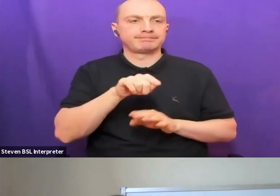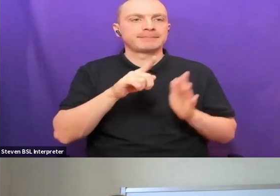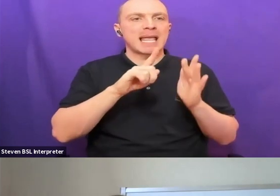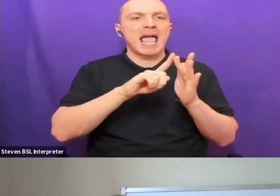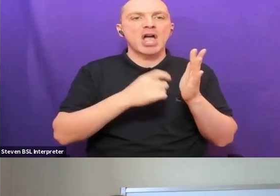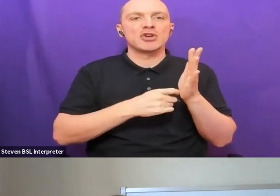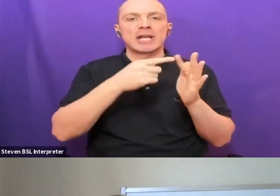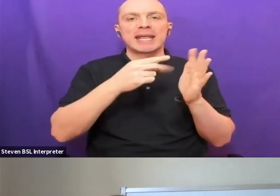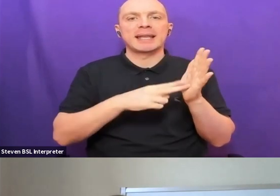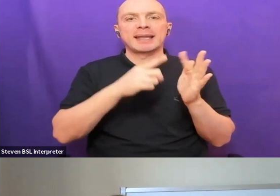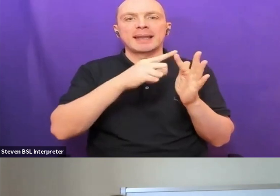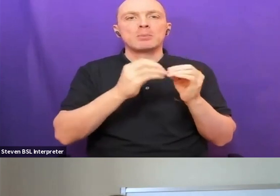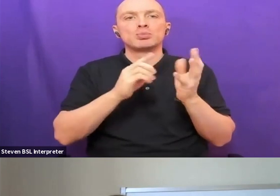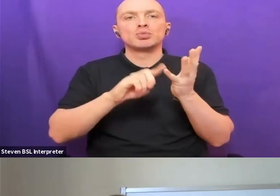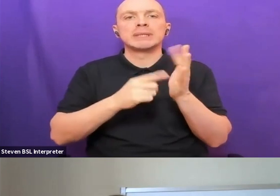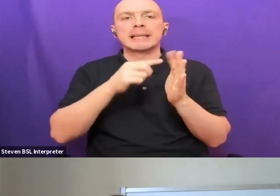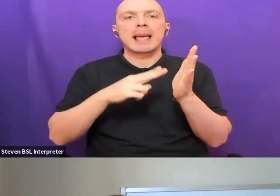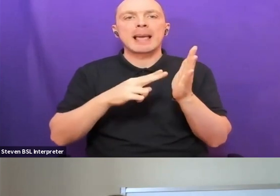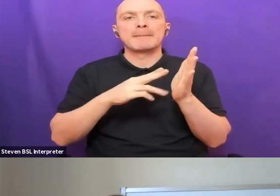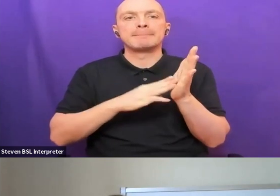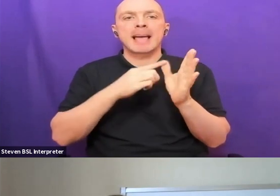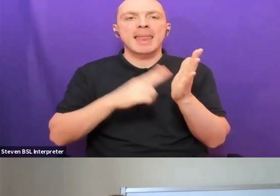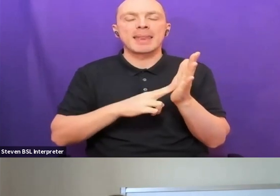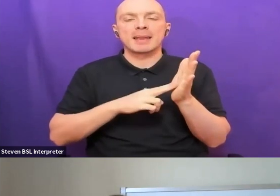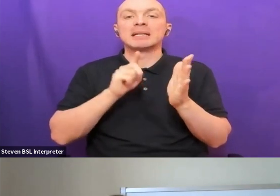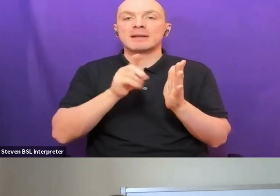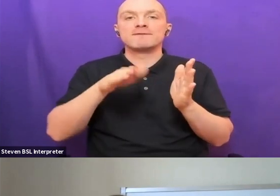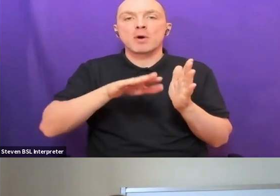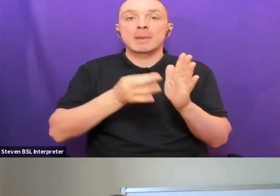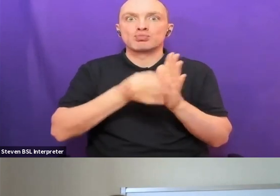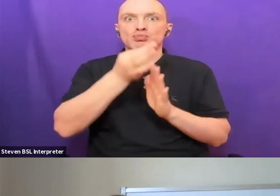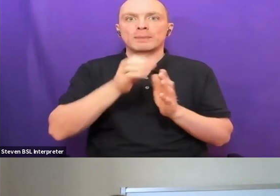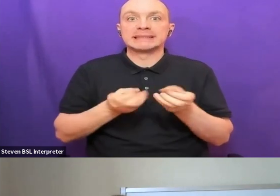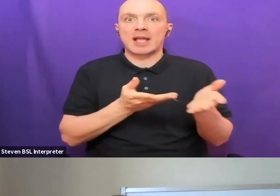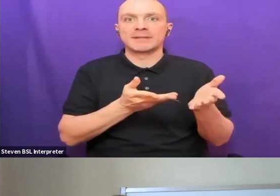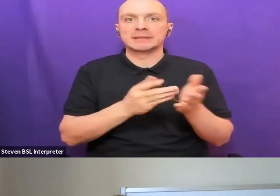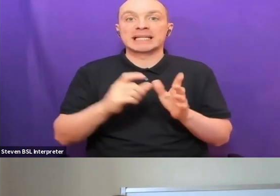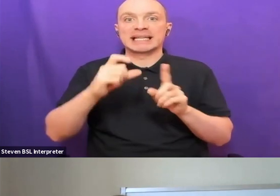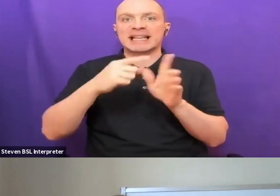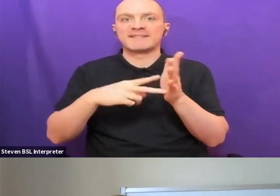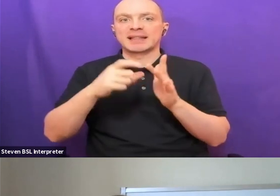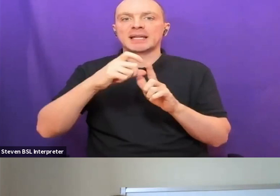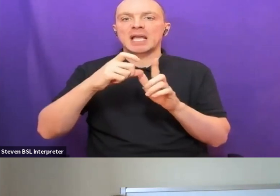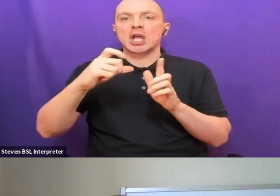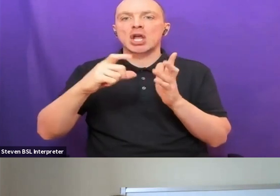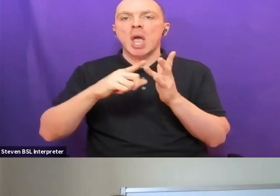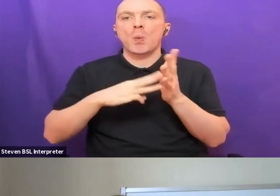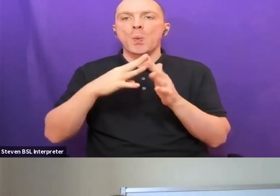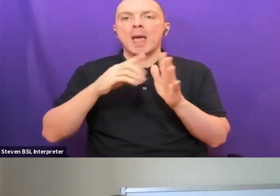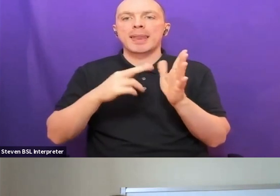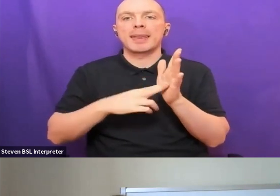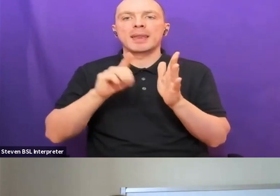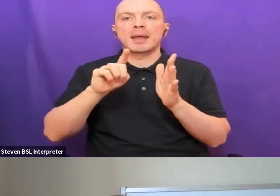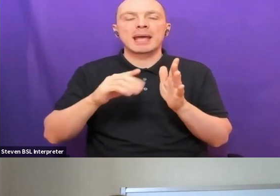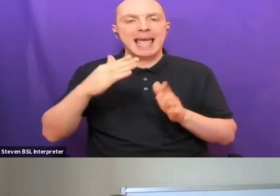Buteman, Planning for Place Programme Manager at the Improvement Service, David Cowan, Head of the Regeneration Unit, Scottish